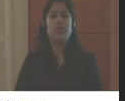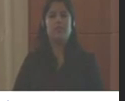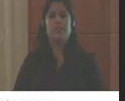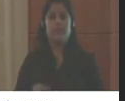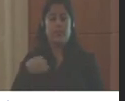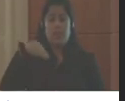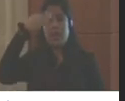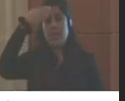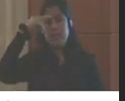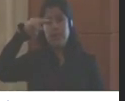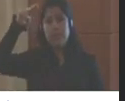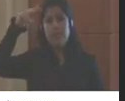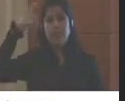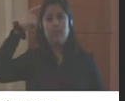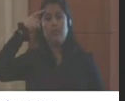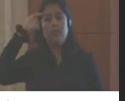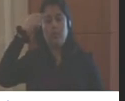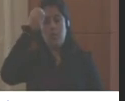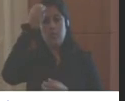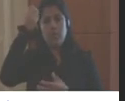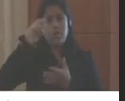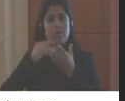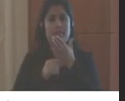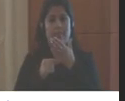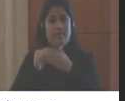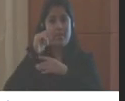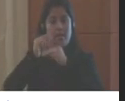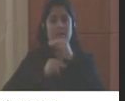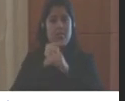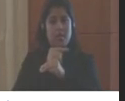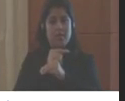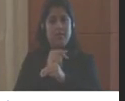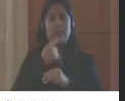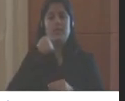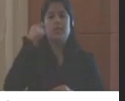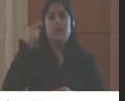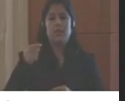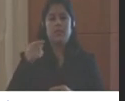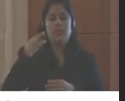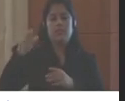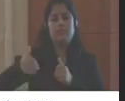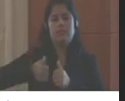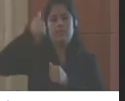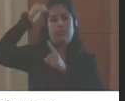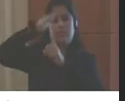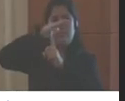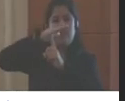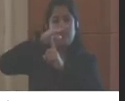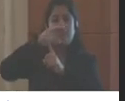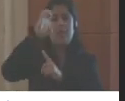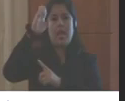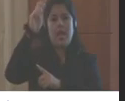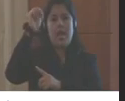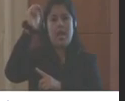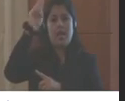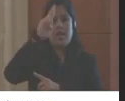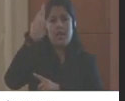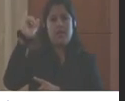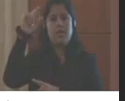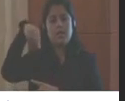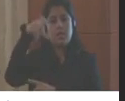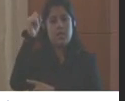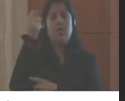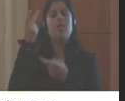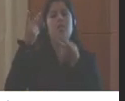prevention. In Mexico, the National Council for Civil Protection is led by Mr. Enrique